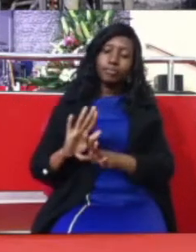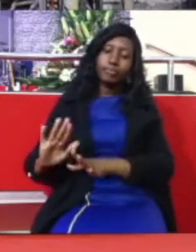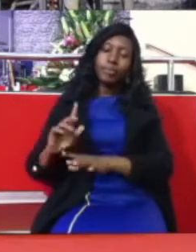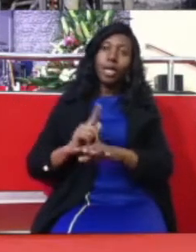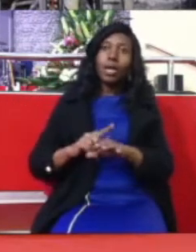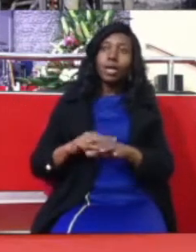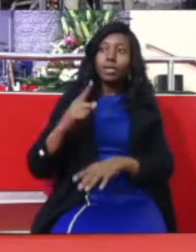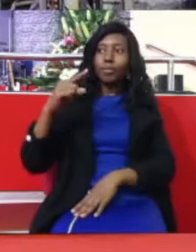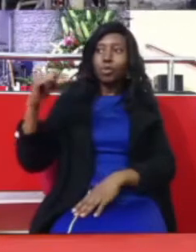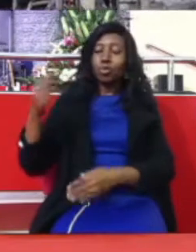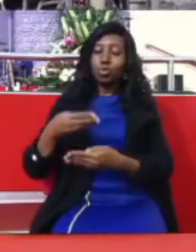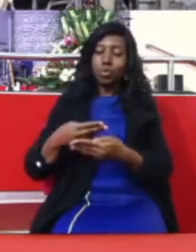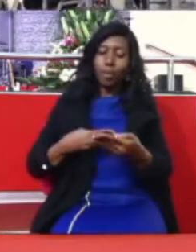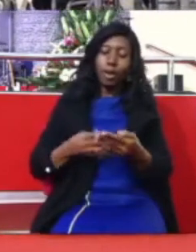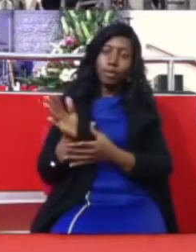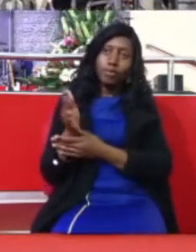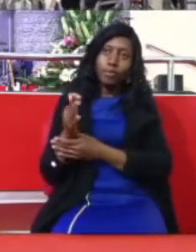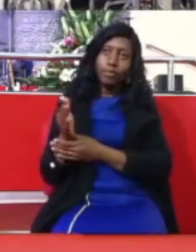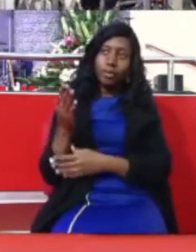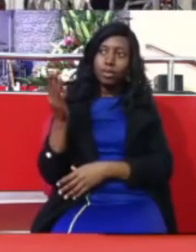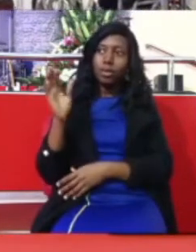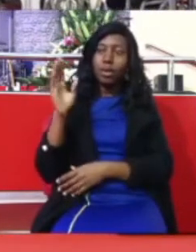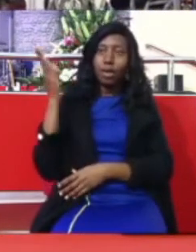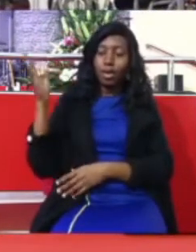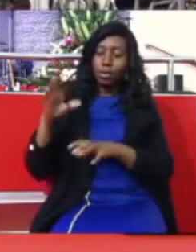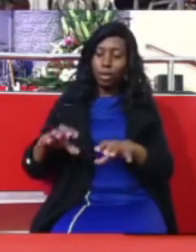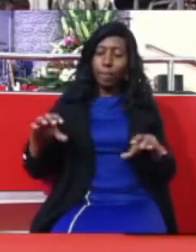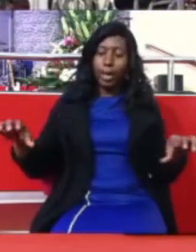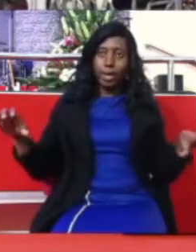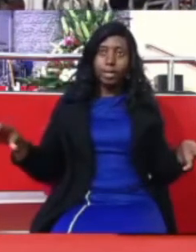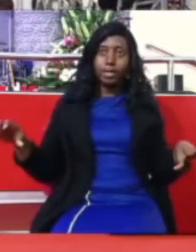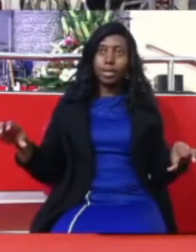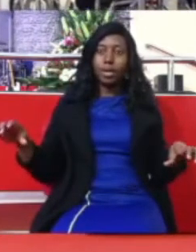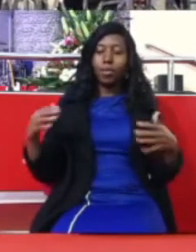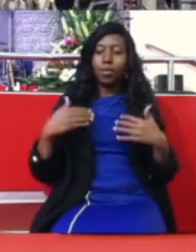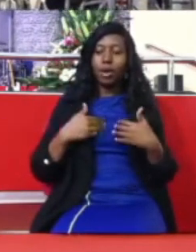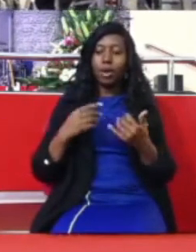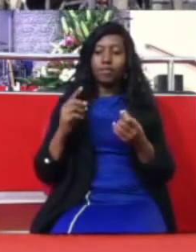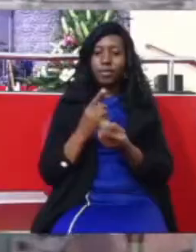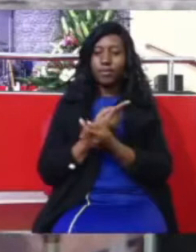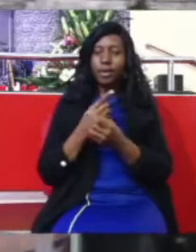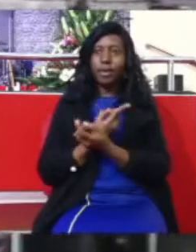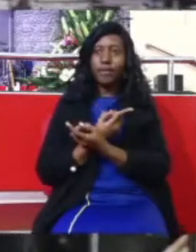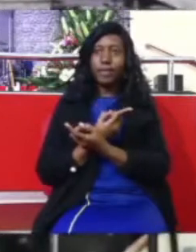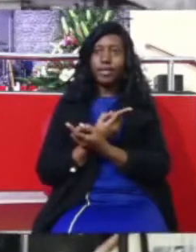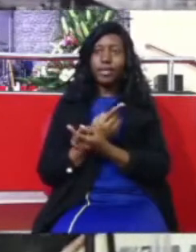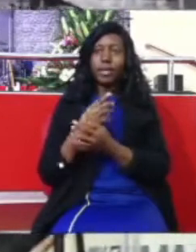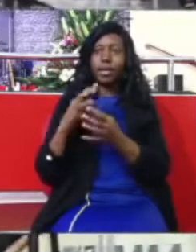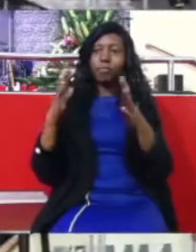sizes. There is size 2, size 3, size 4, size 5, and up to size